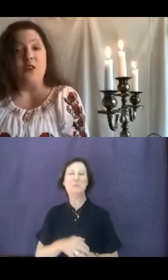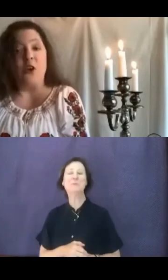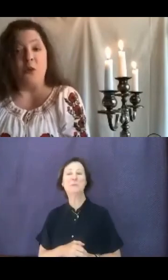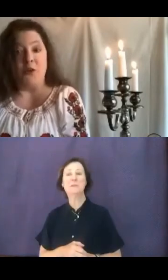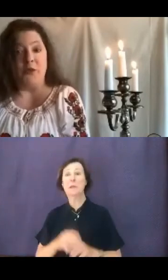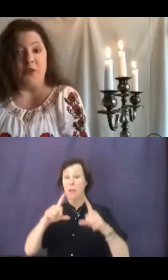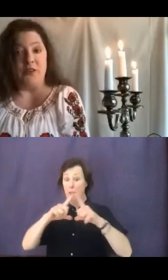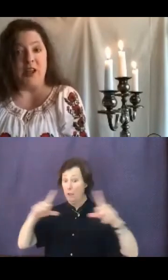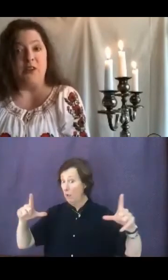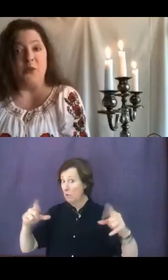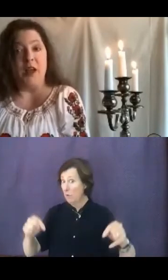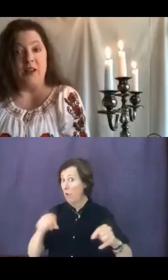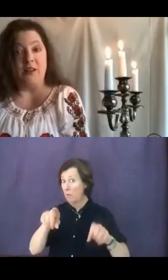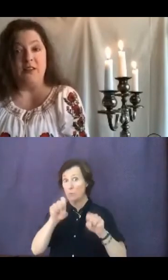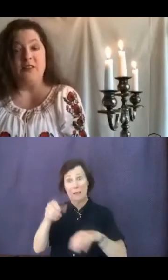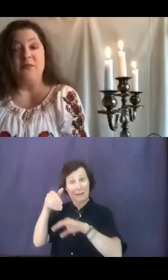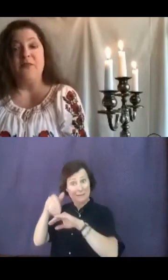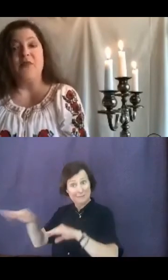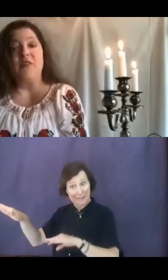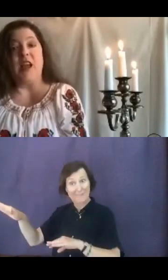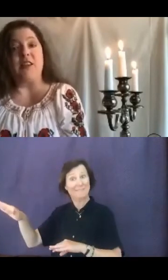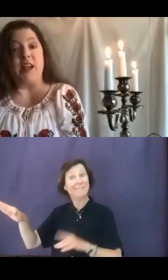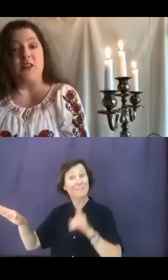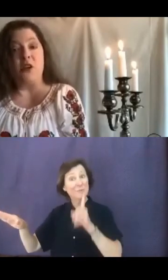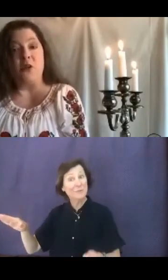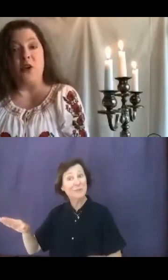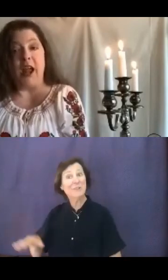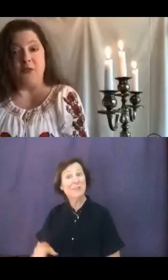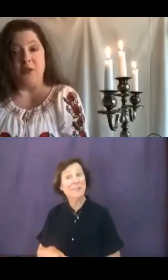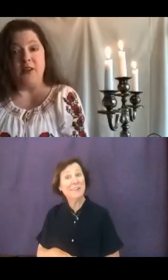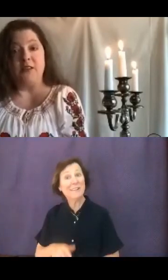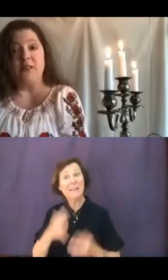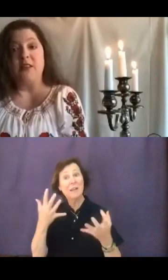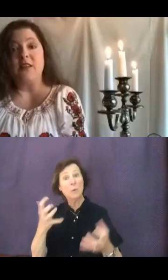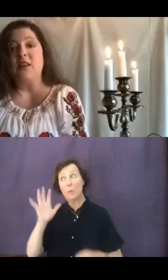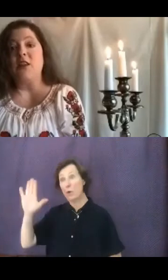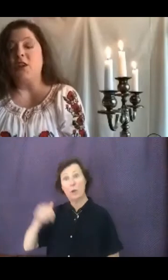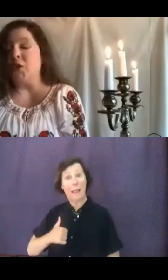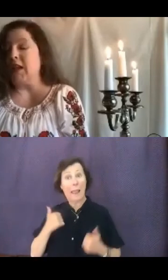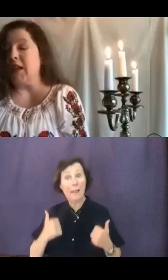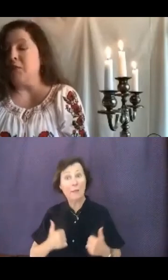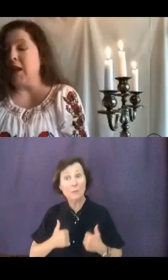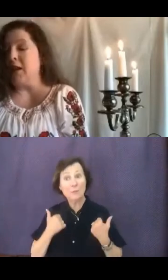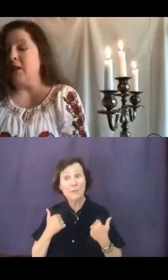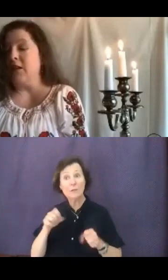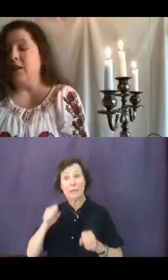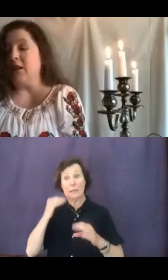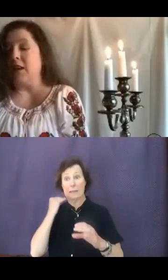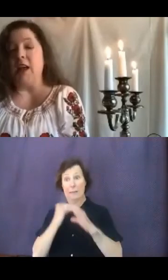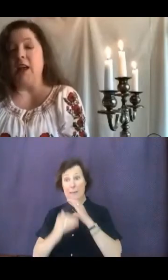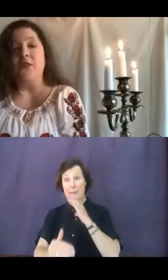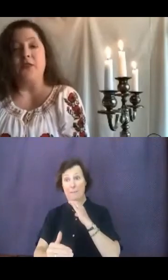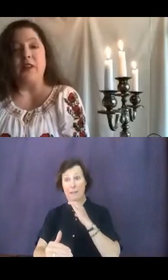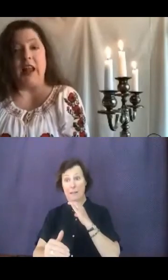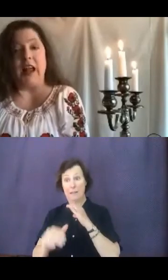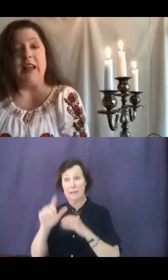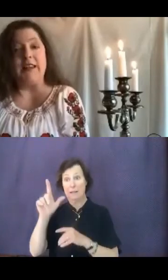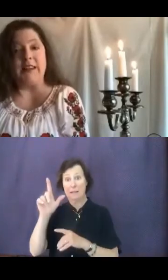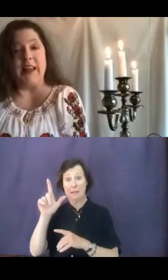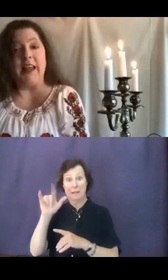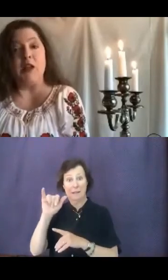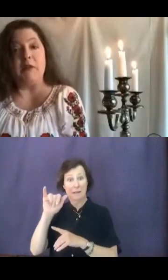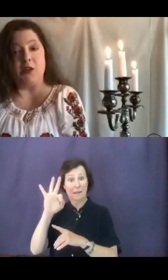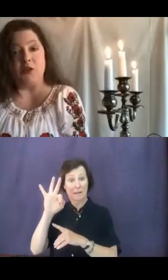Cards are wonderful to send as well. And to get to know her address, you can email